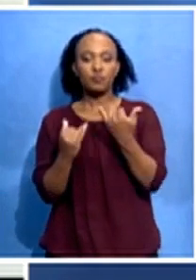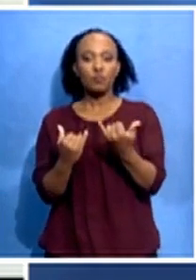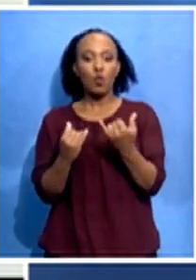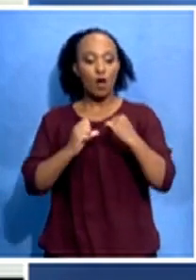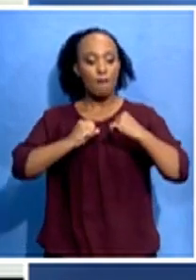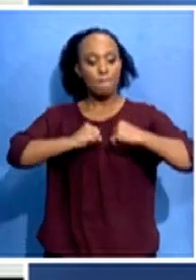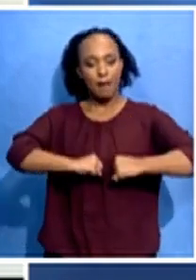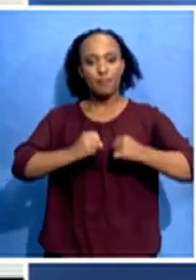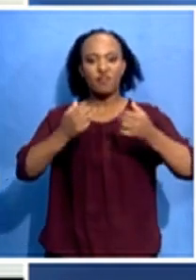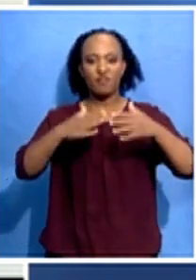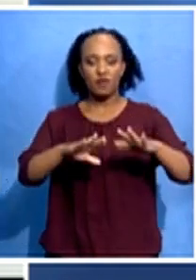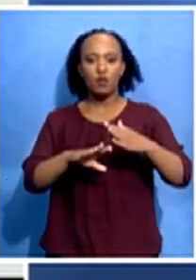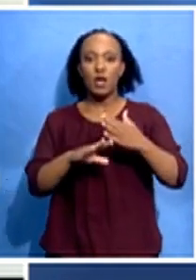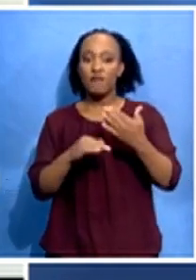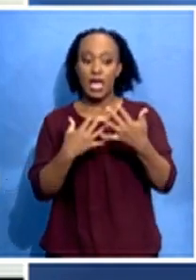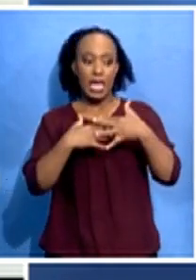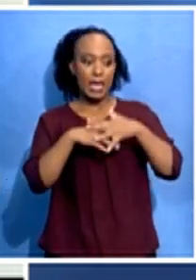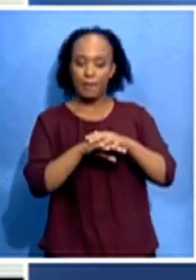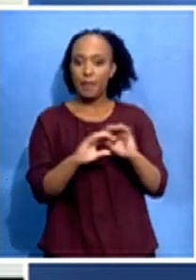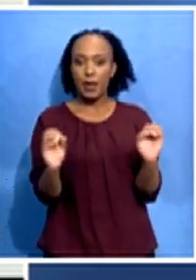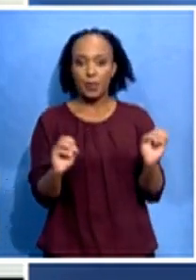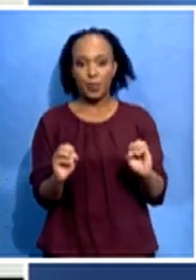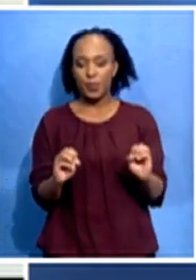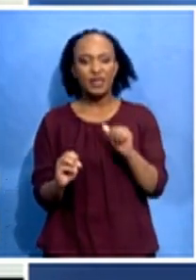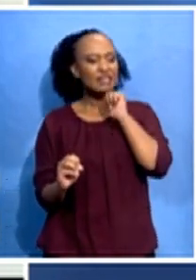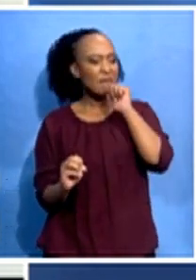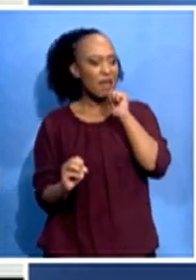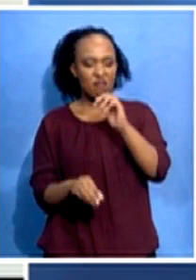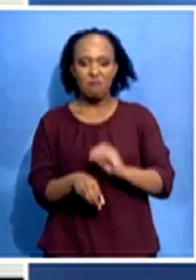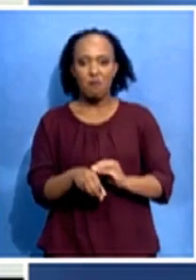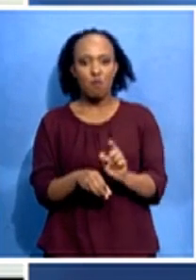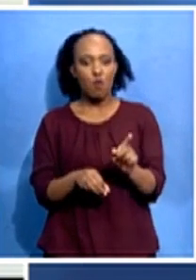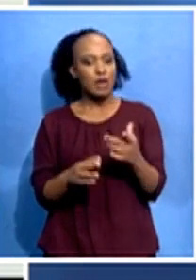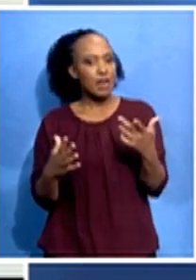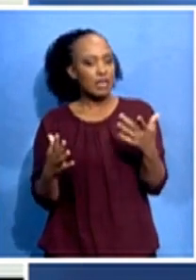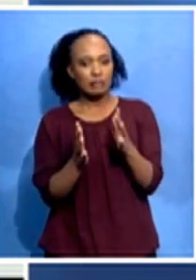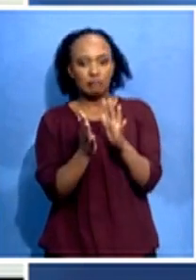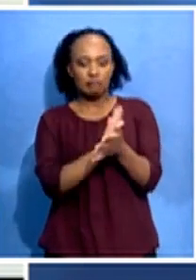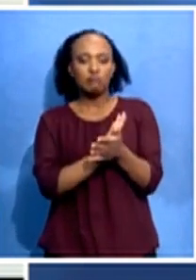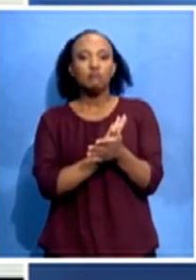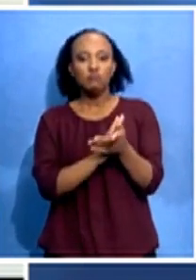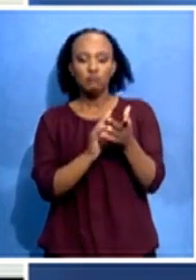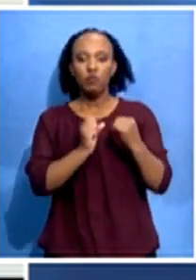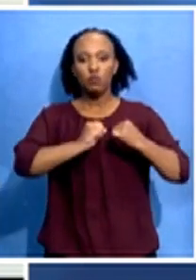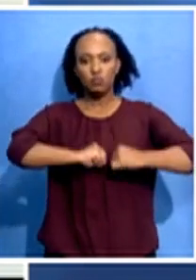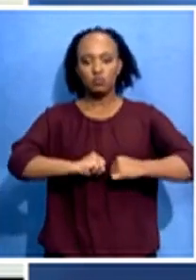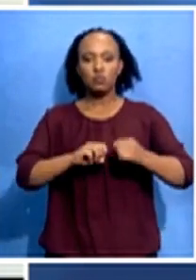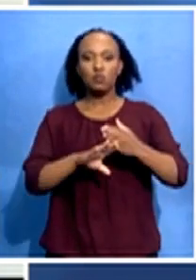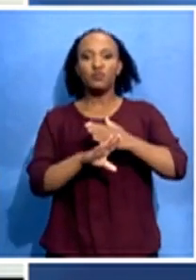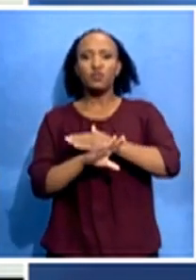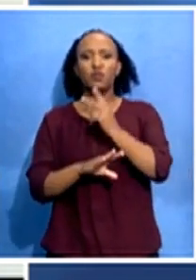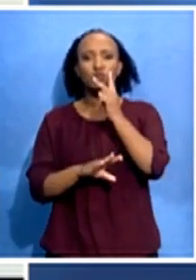for whatever technicality, is a bit of a blow to longer-term agreements. And as you see today in the Sunday Times, trade unions saying that